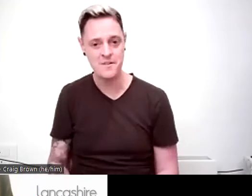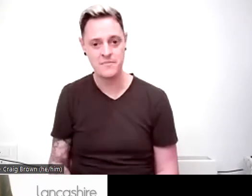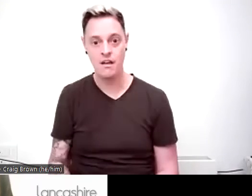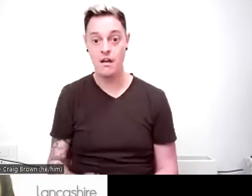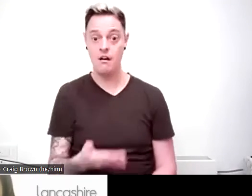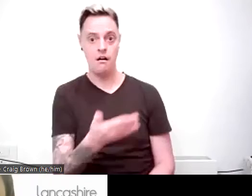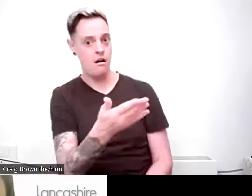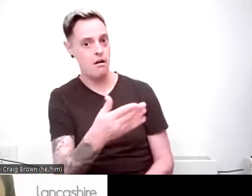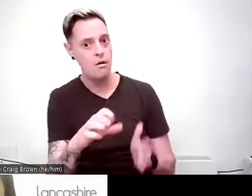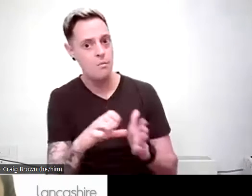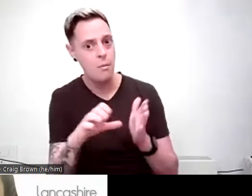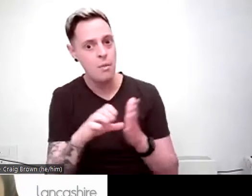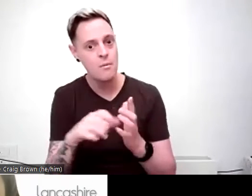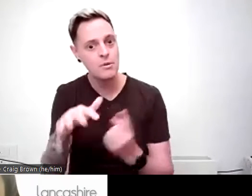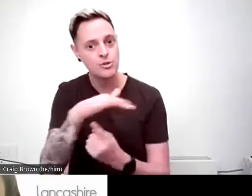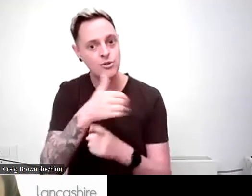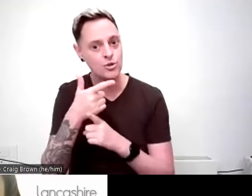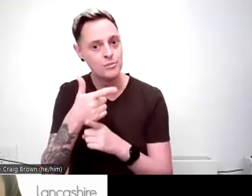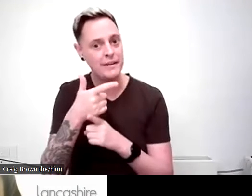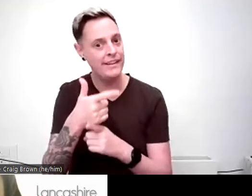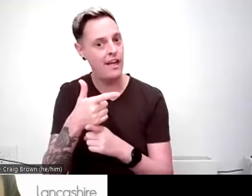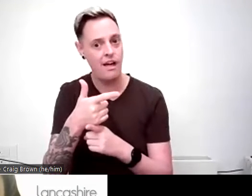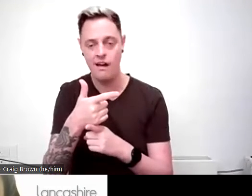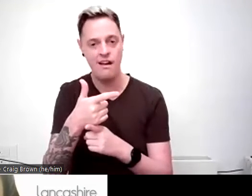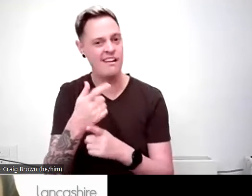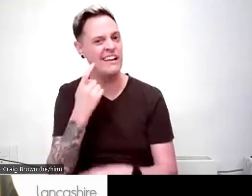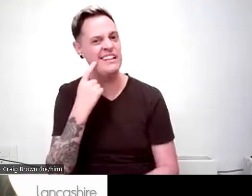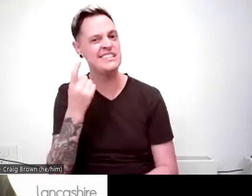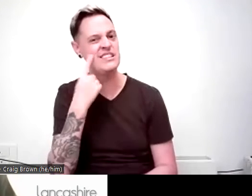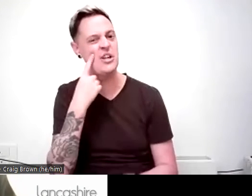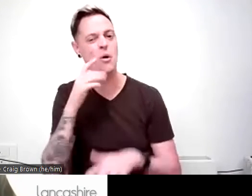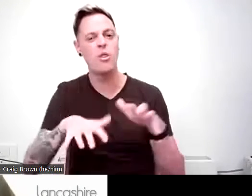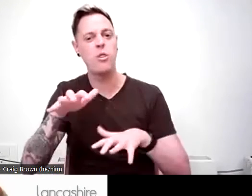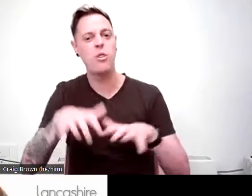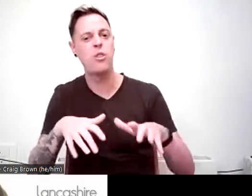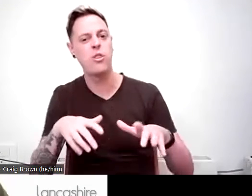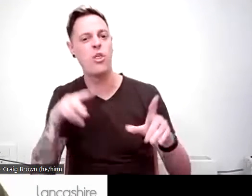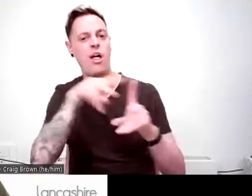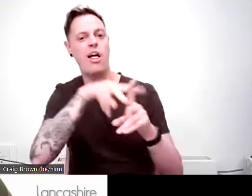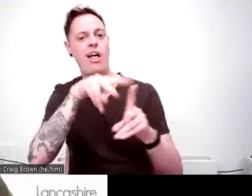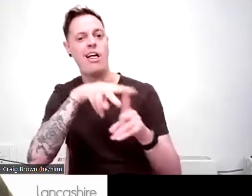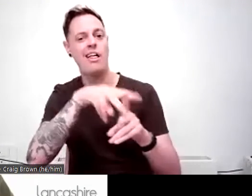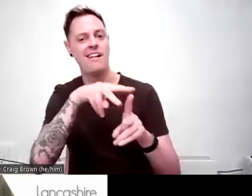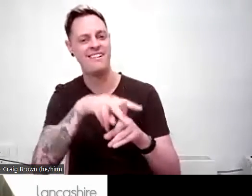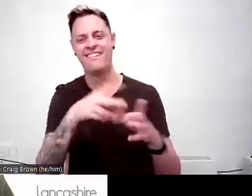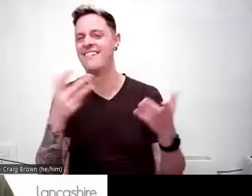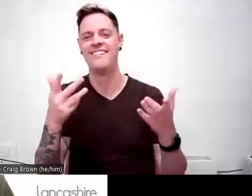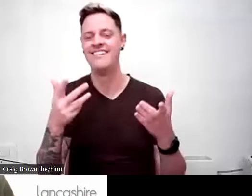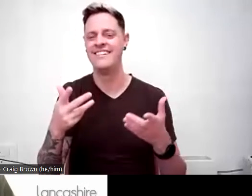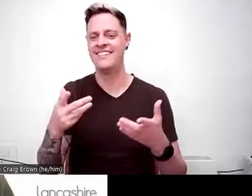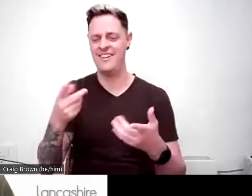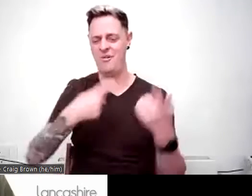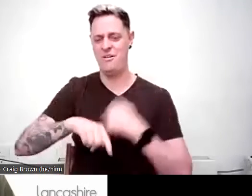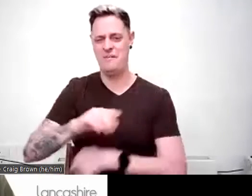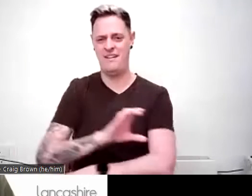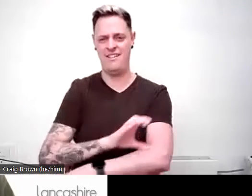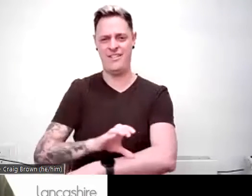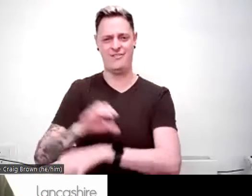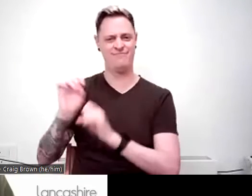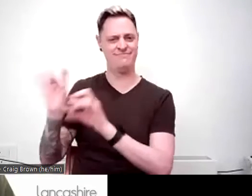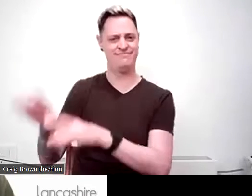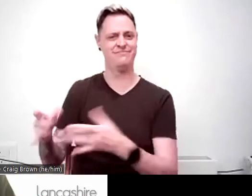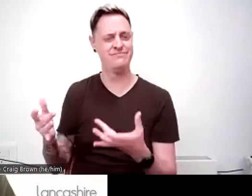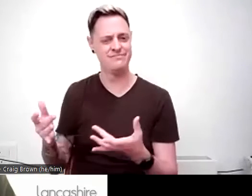Yeah, exactly. Exactly. So we didn't really let it get to us too much because it was on social media, and we had an amazing